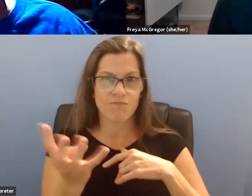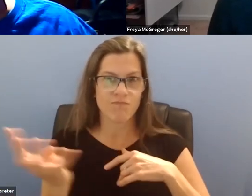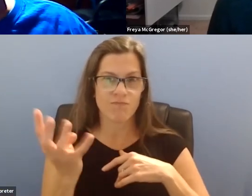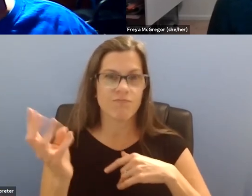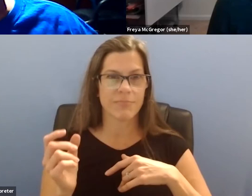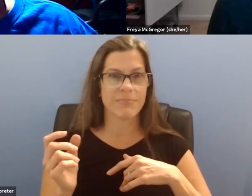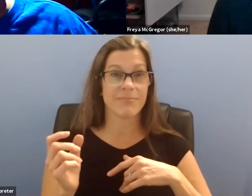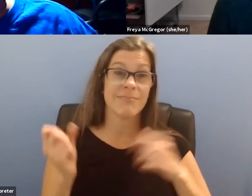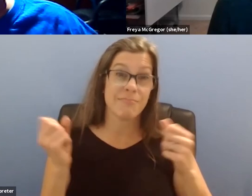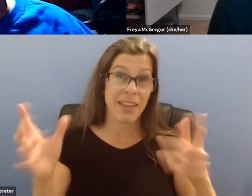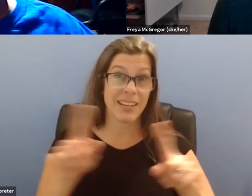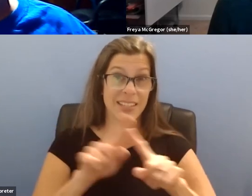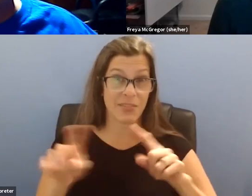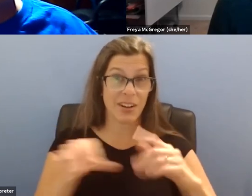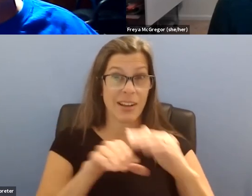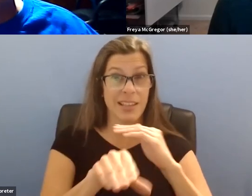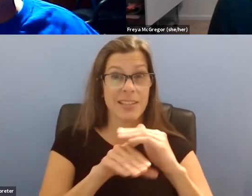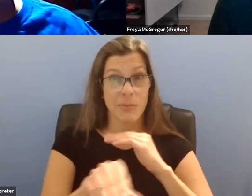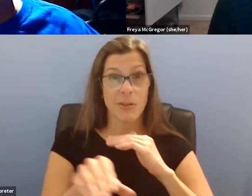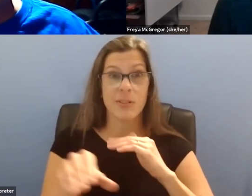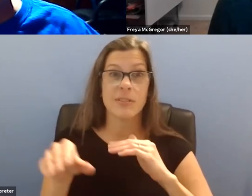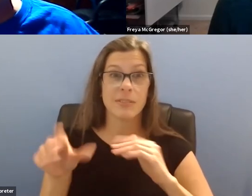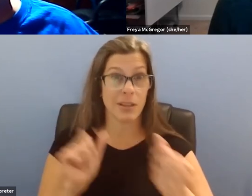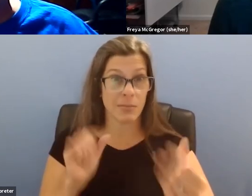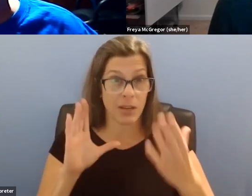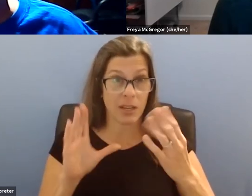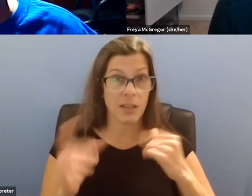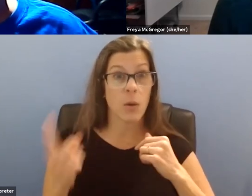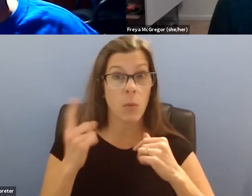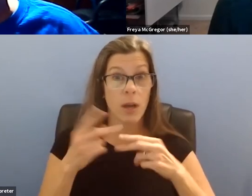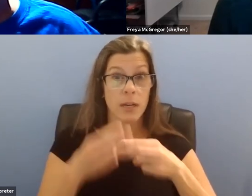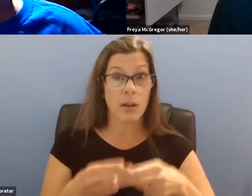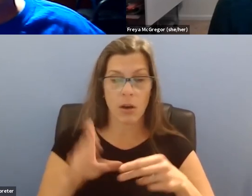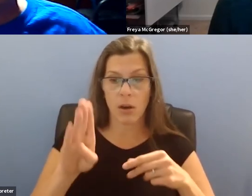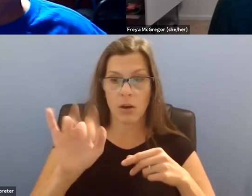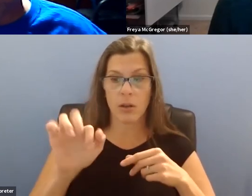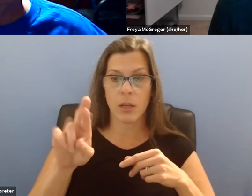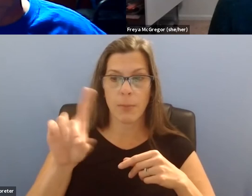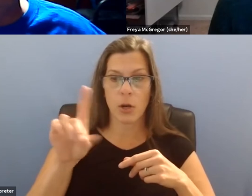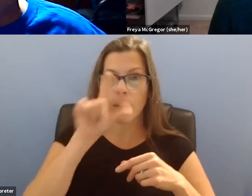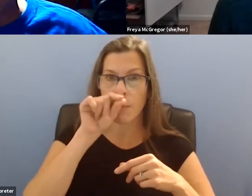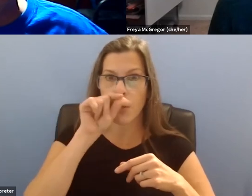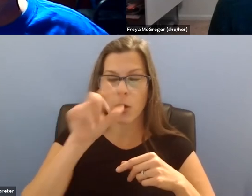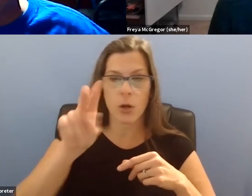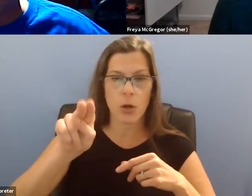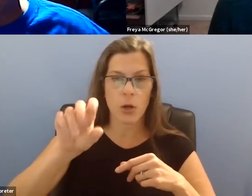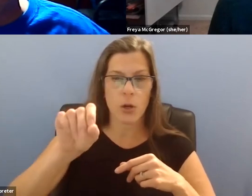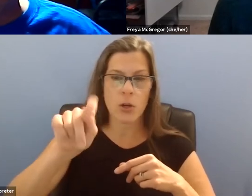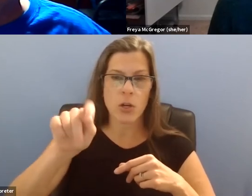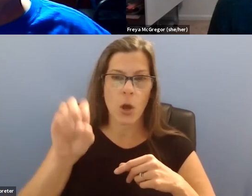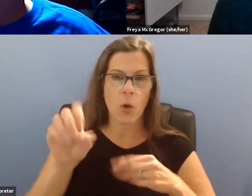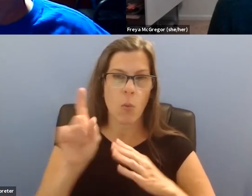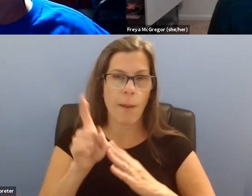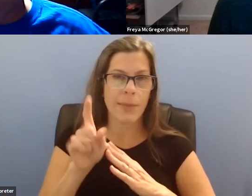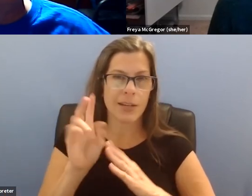that door. There are many, uh, there's one called bird note, which is a daily, uh, one or two minute long